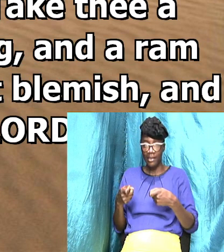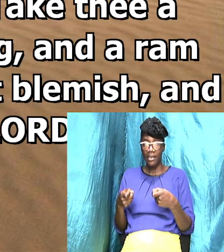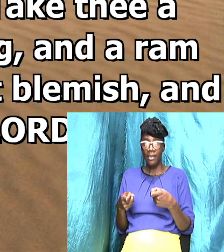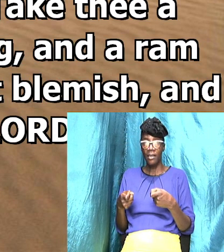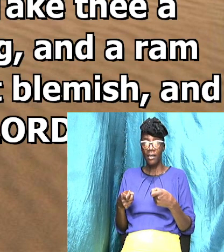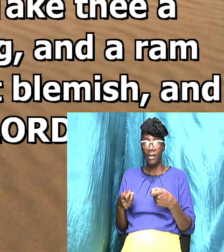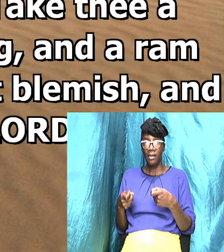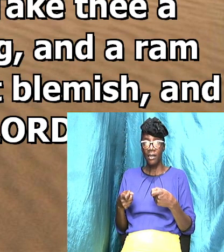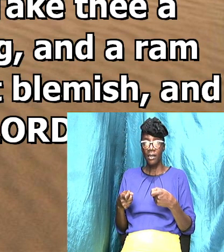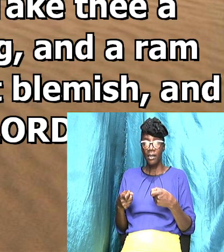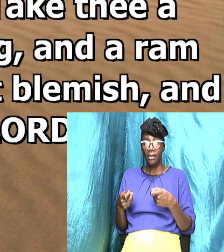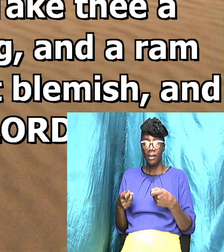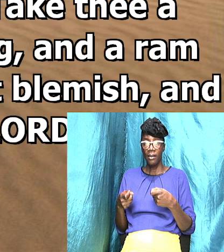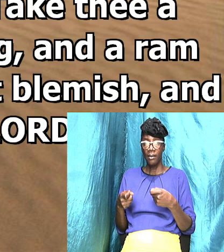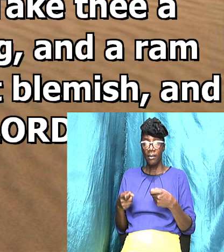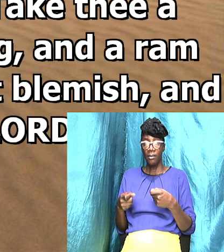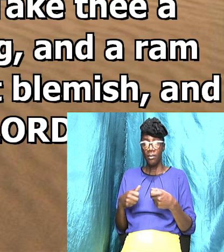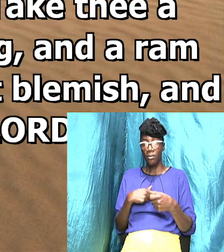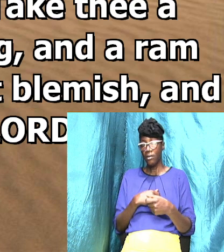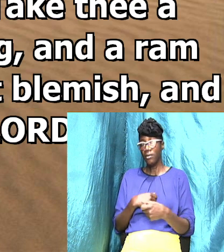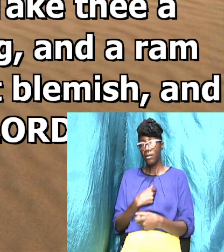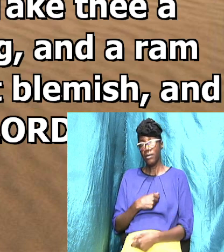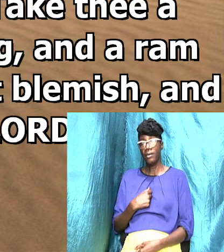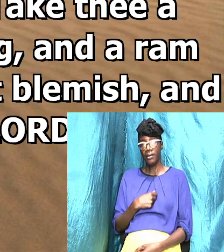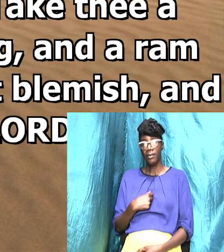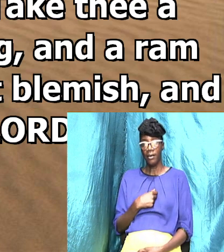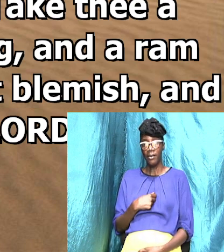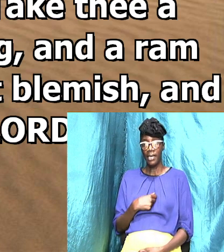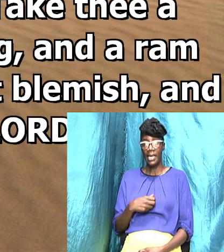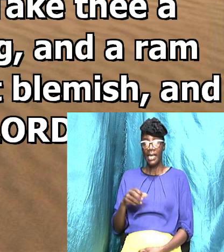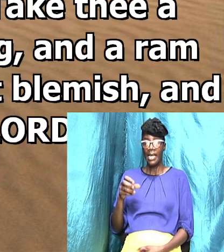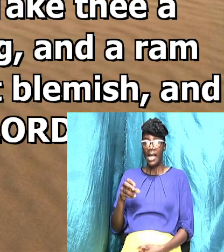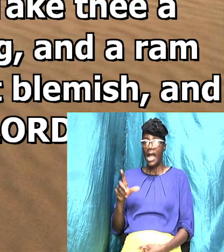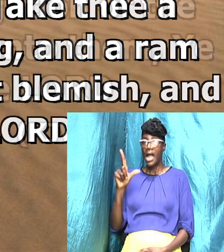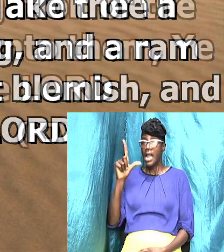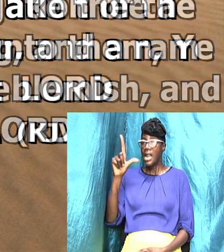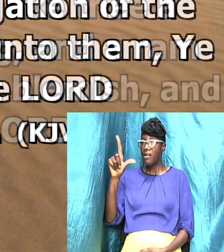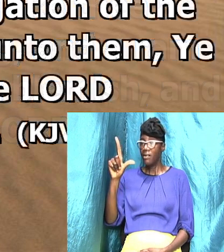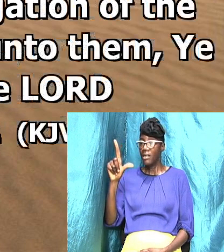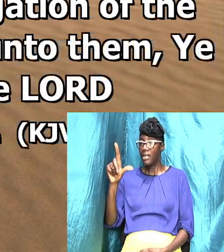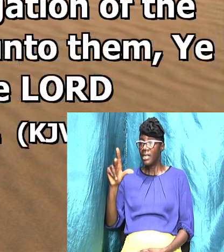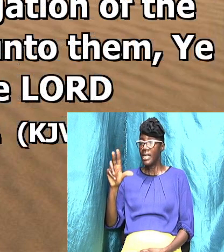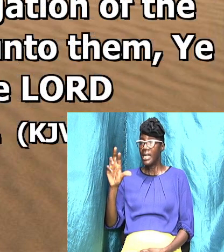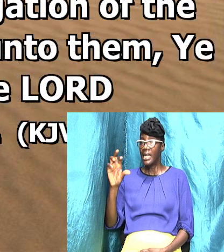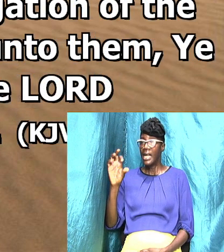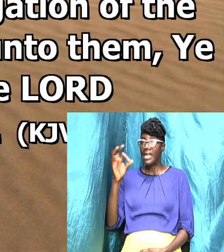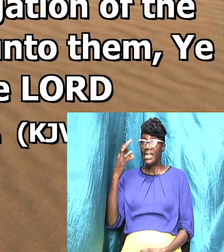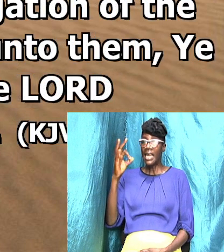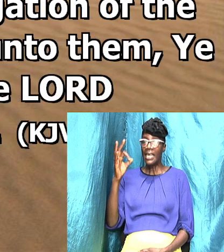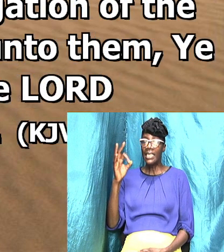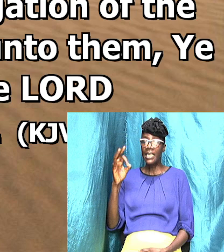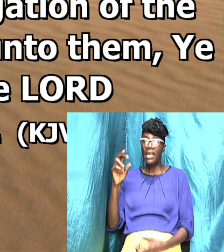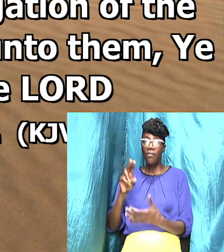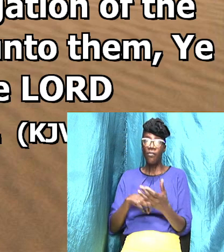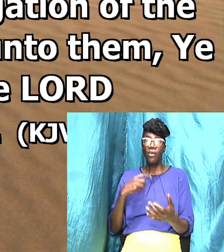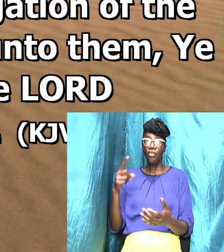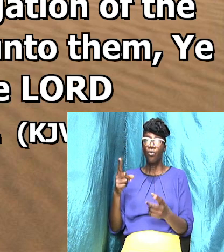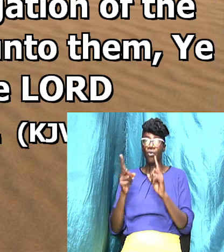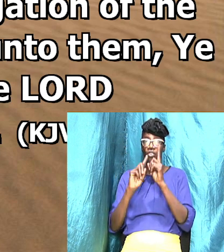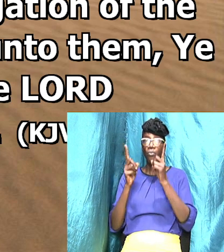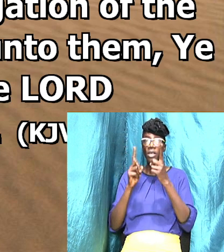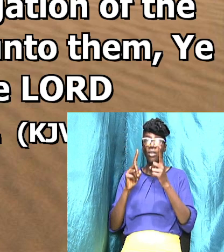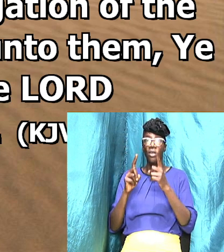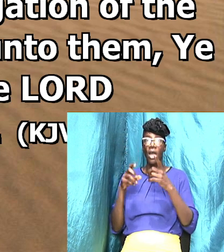Sorry, Leviticus 19, verse 2. I'm sorry. Speak unto all the congregation of the children of Israel